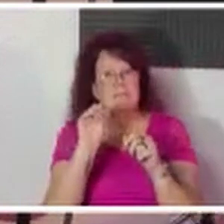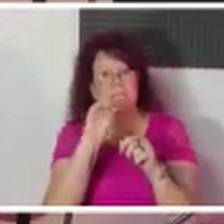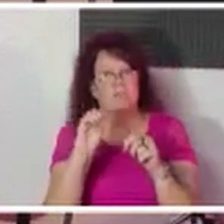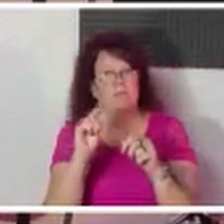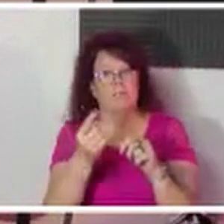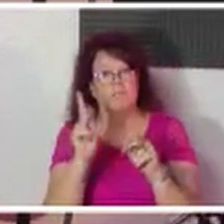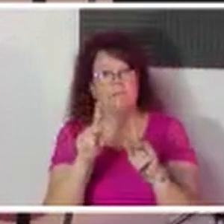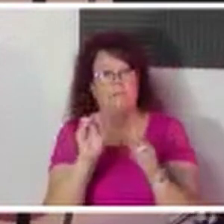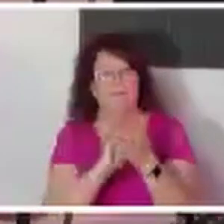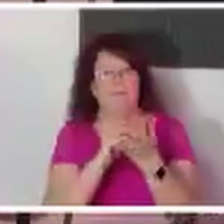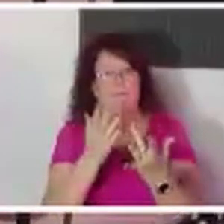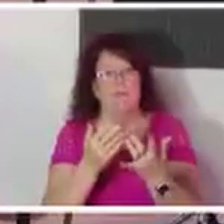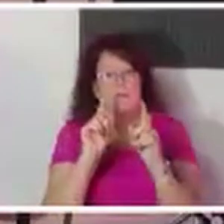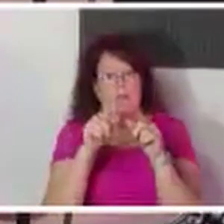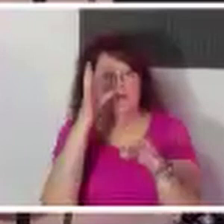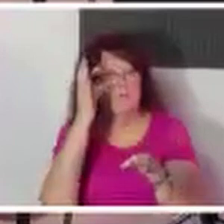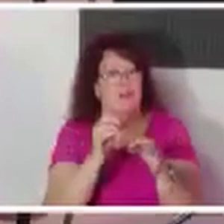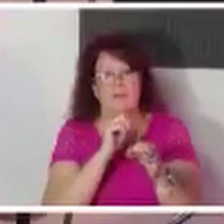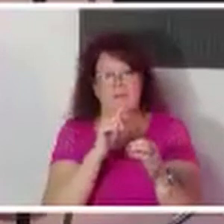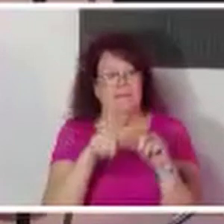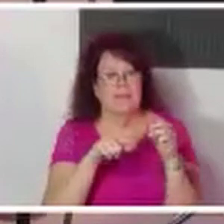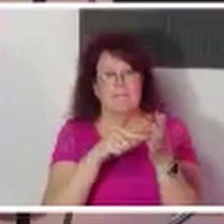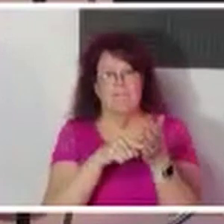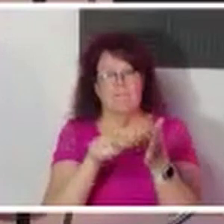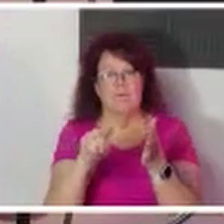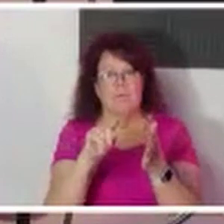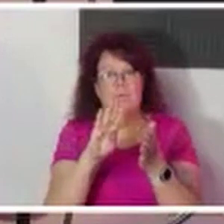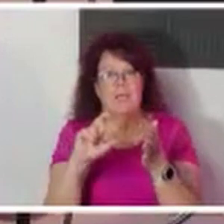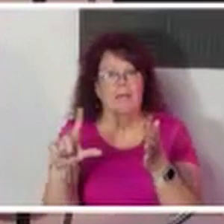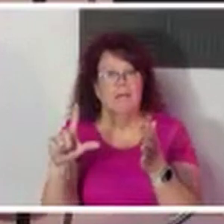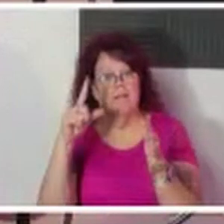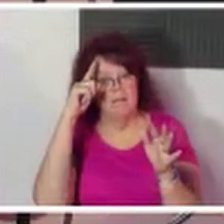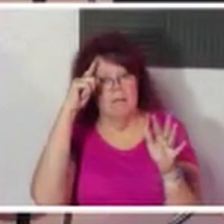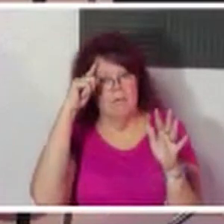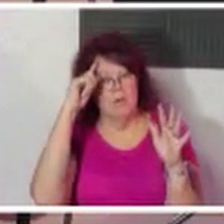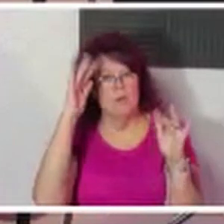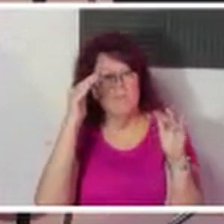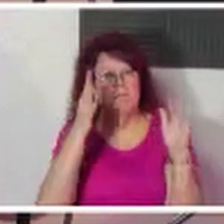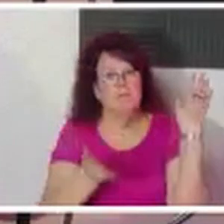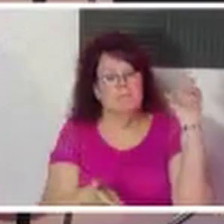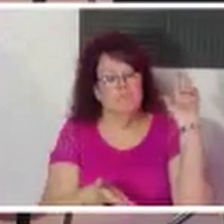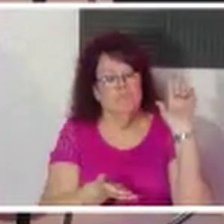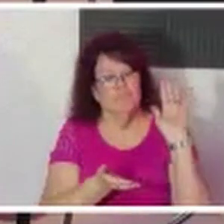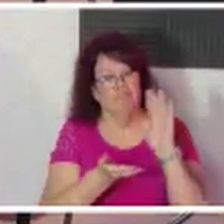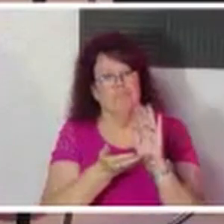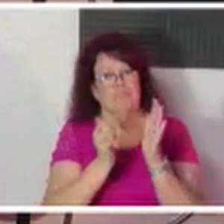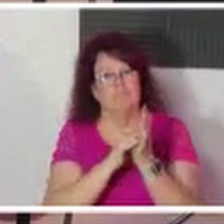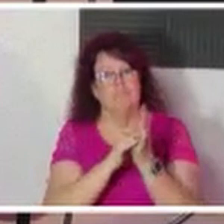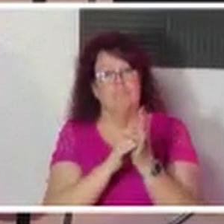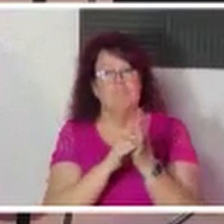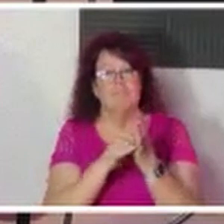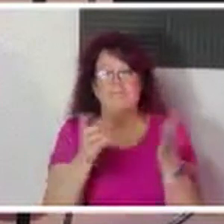people being detained pre-trial because they cannot afford their bail. So helping reduce that kind of incentivizes